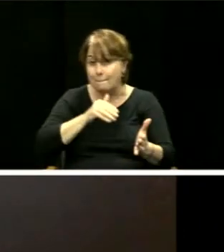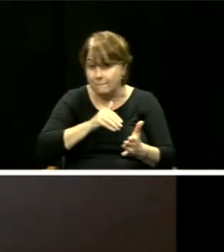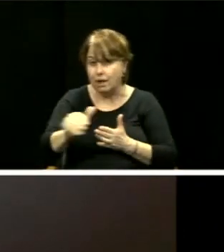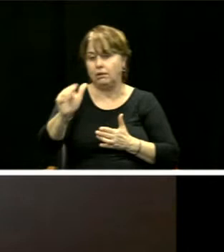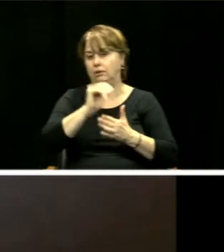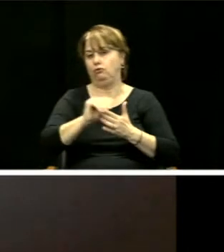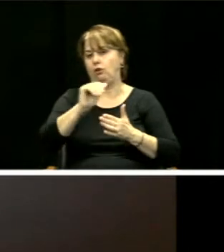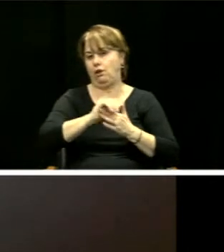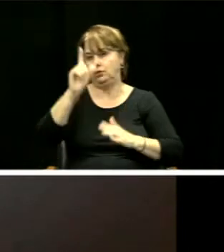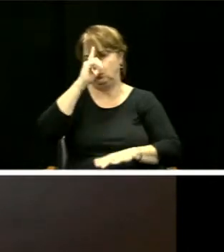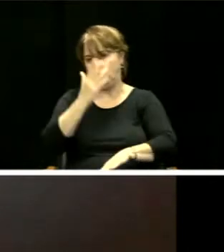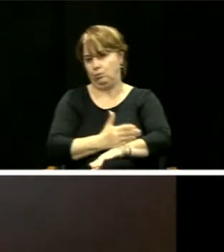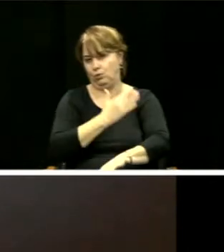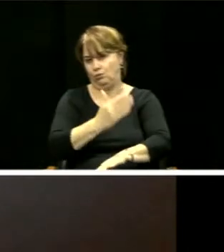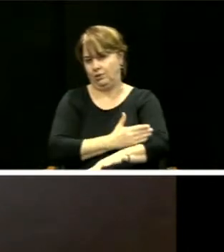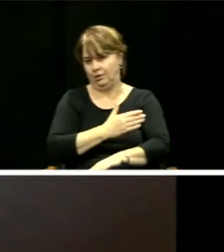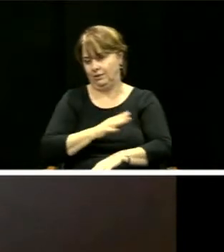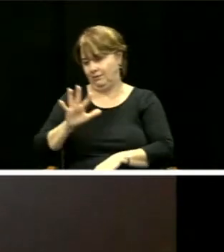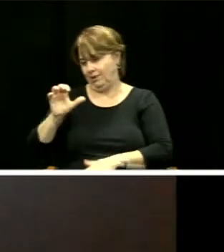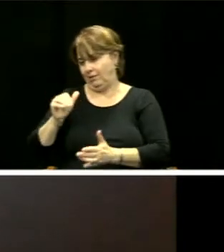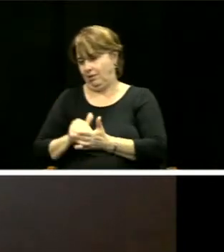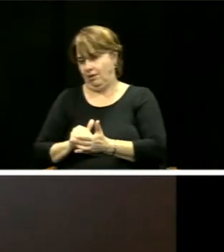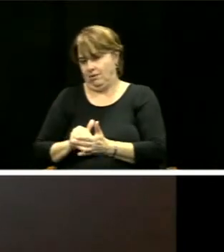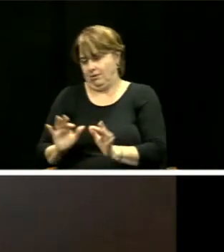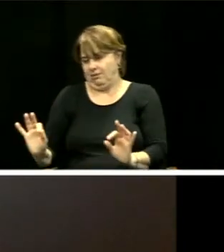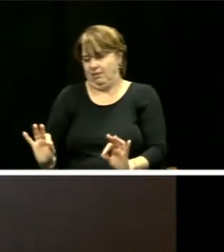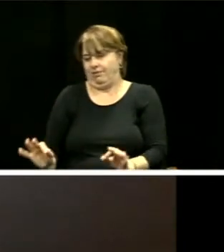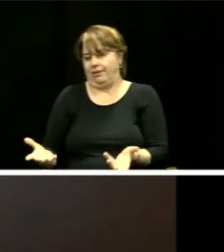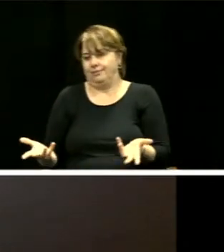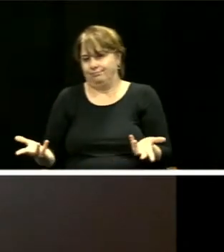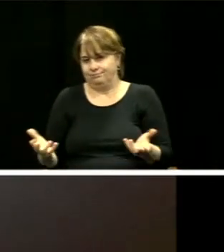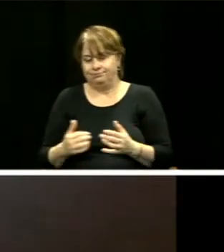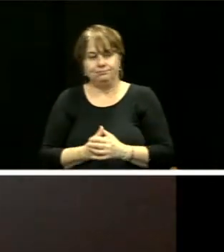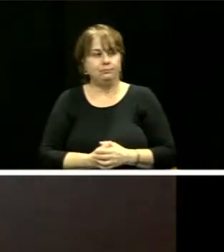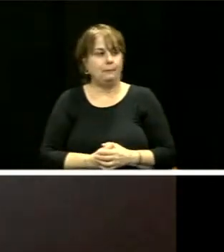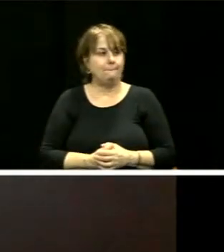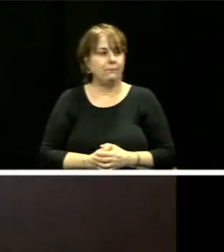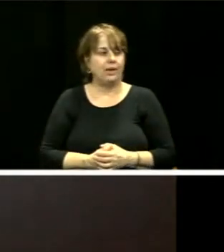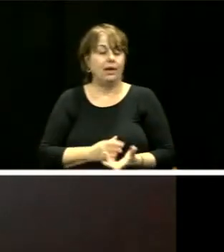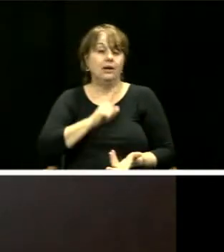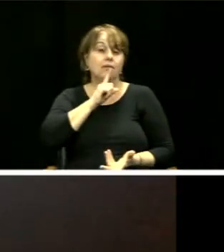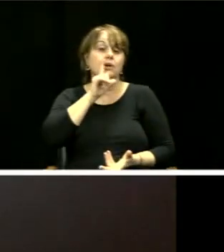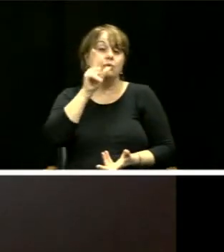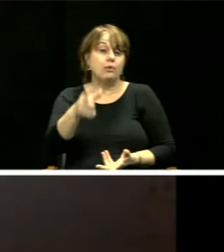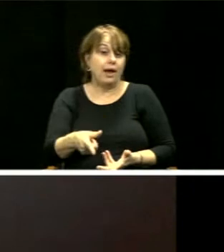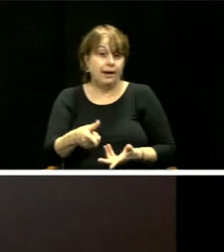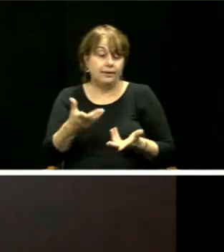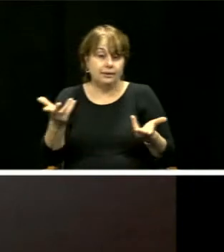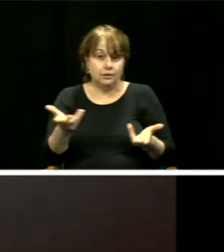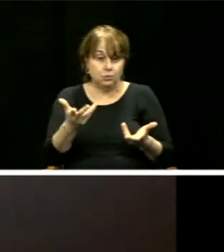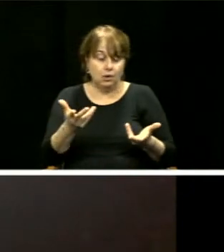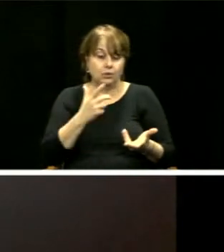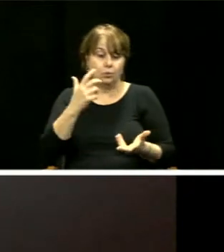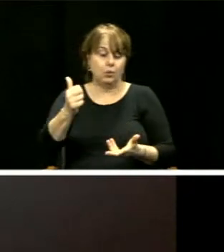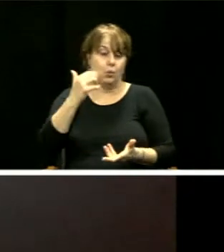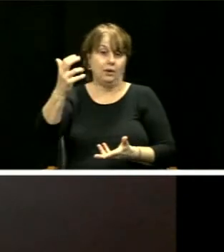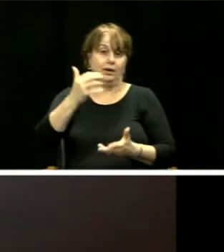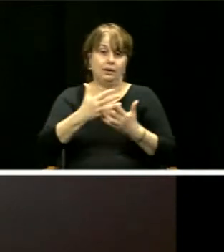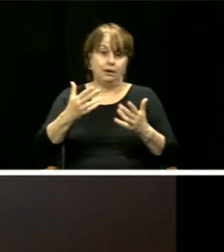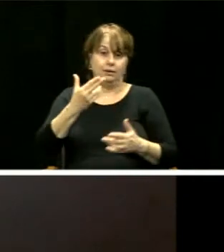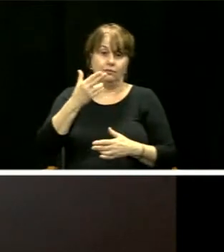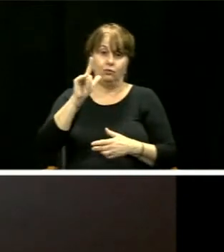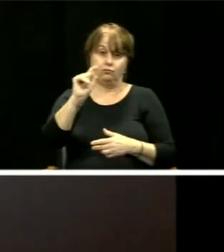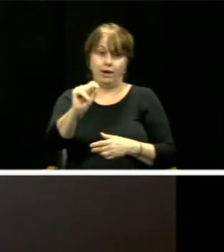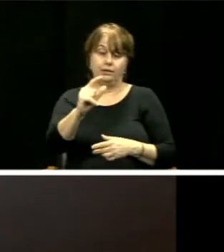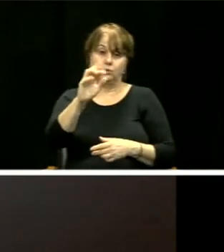areas. That's nothing. And we all know that the reality is we're not going to get a lot of grants and funding. I